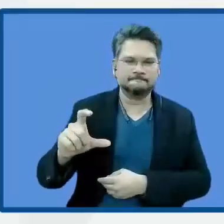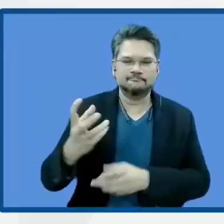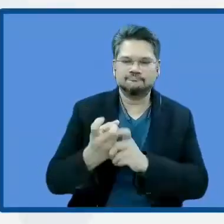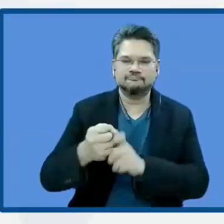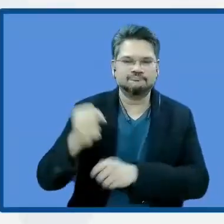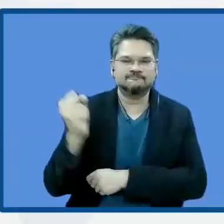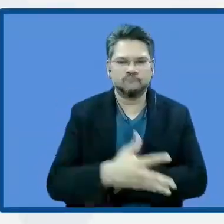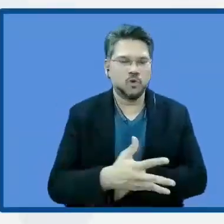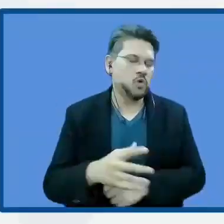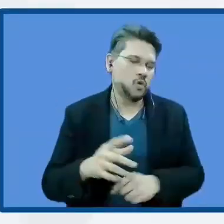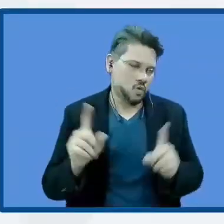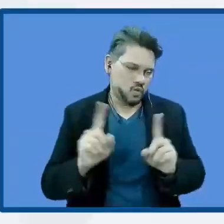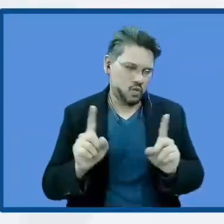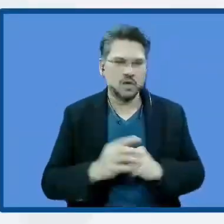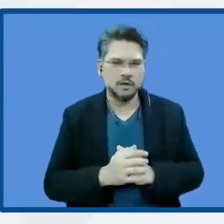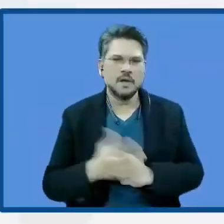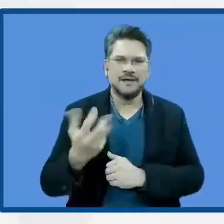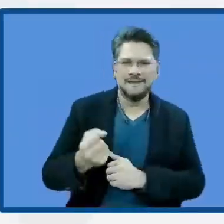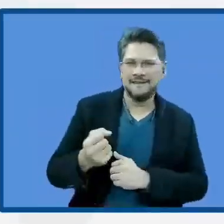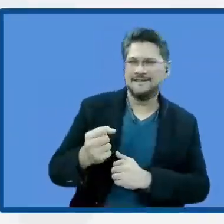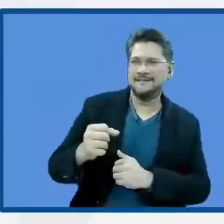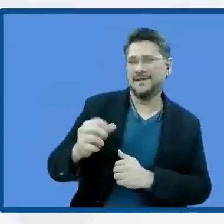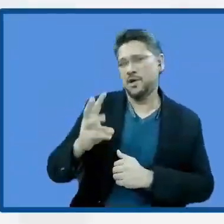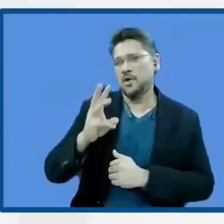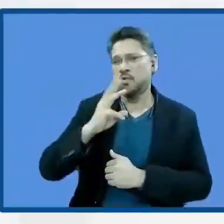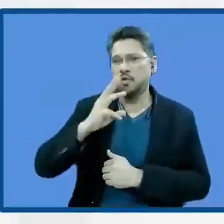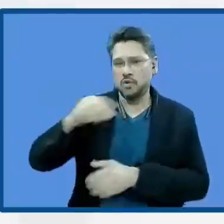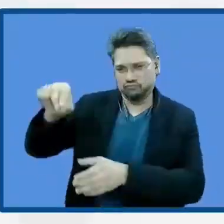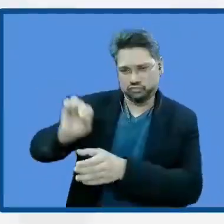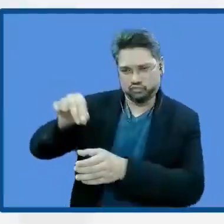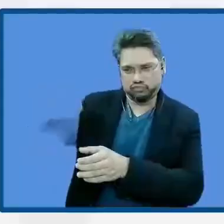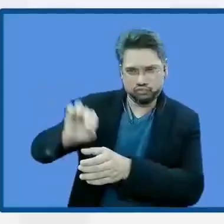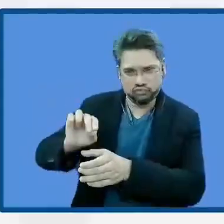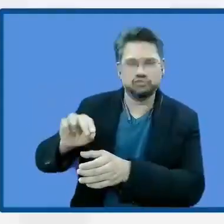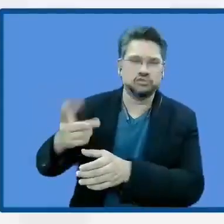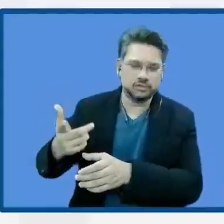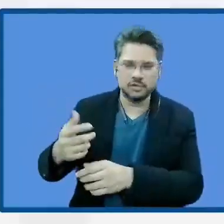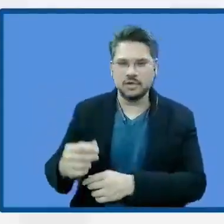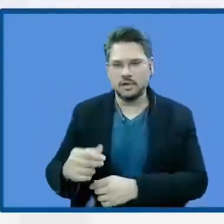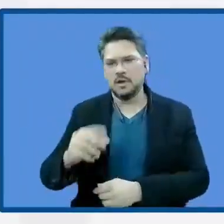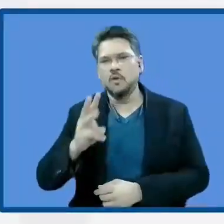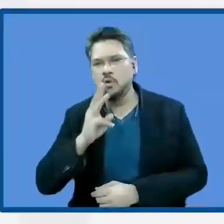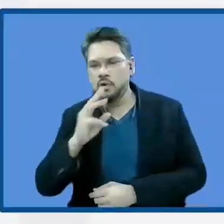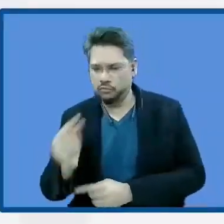offer you water dispensers, water fountains, and also recycling